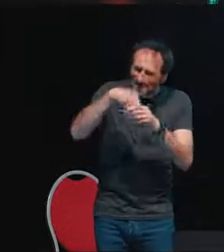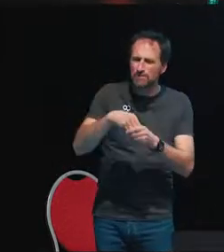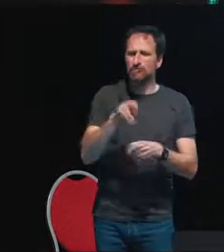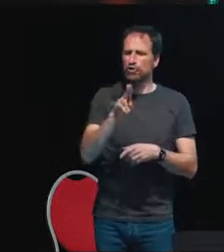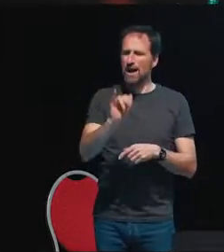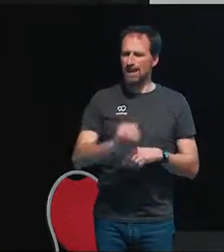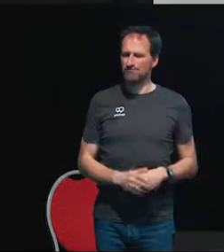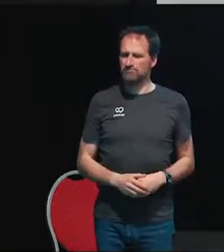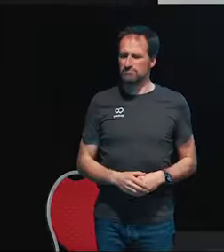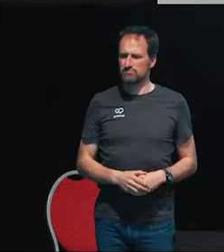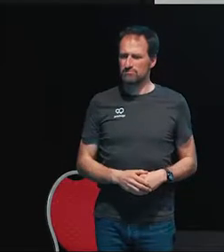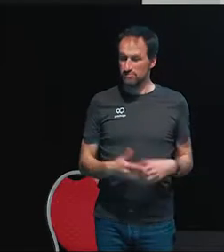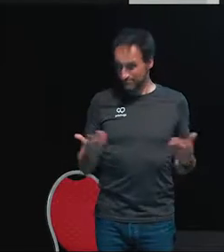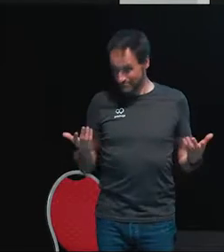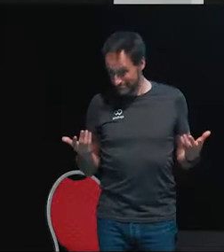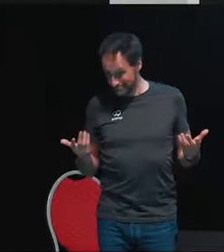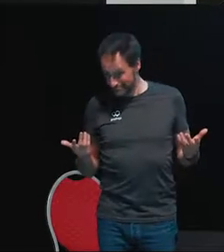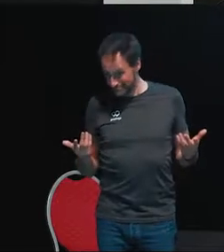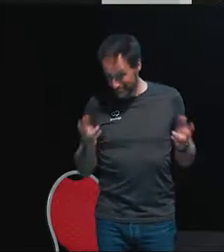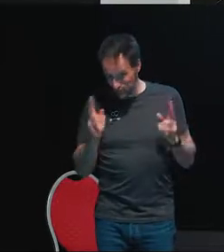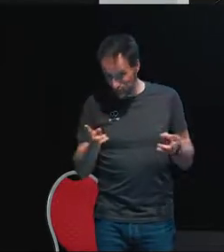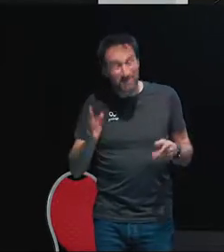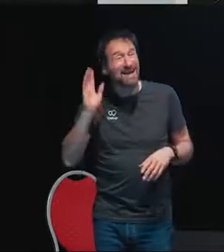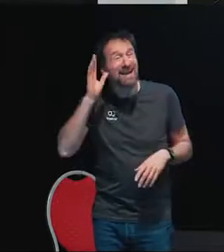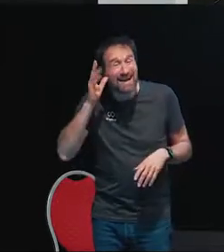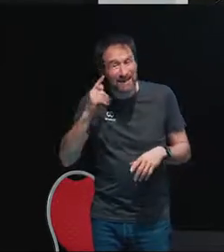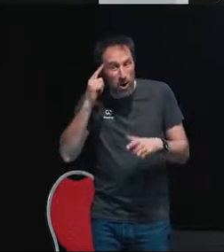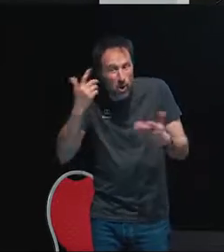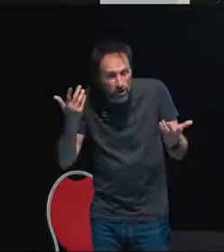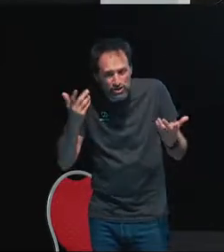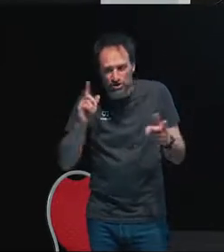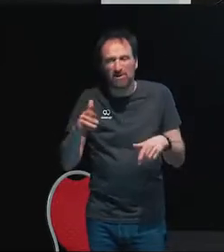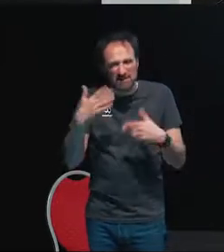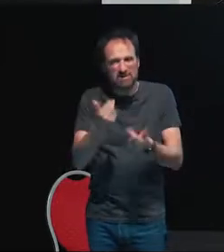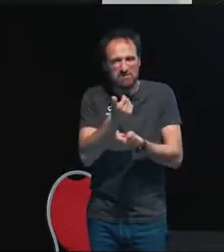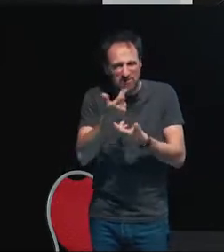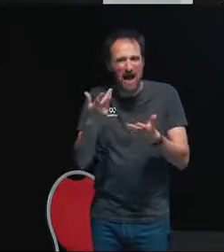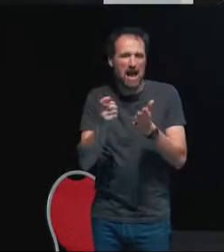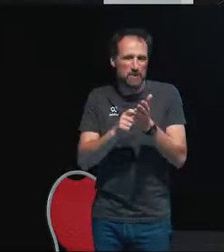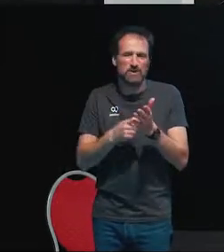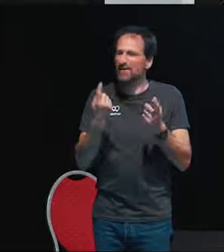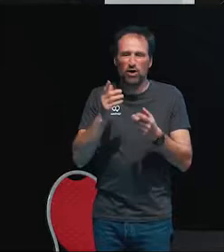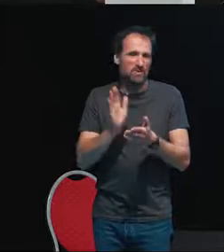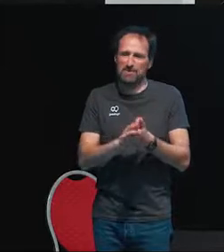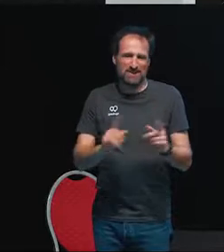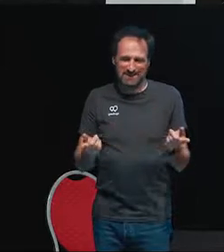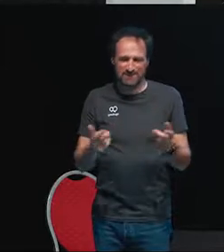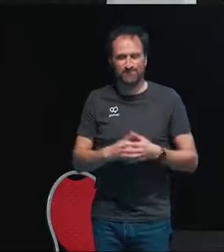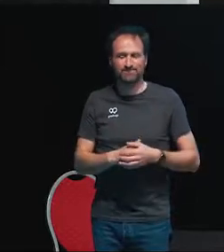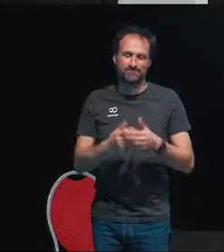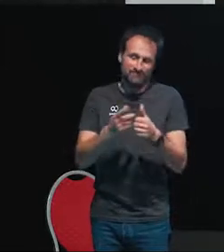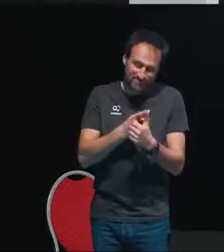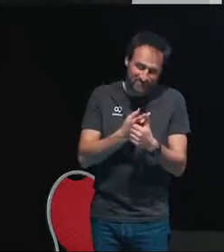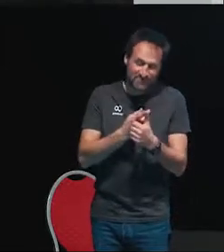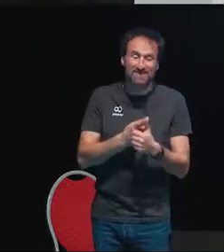doesn't work that way right and there are a couple of made reasons for that the first of which being well cross component communication